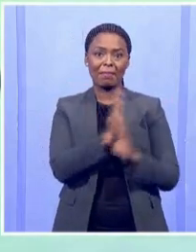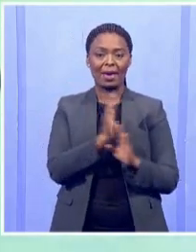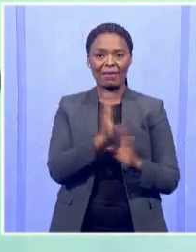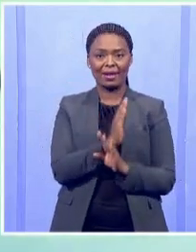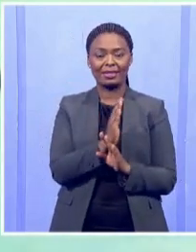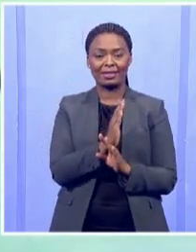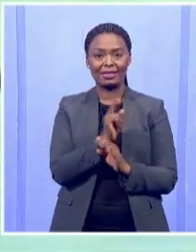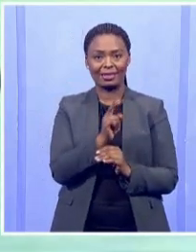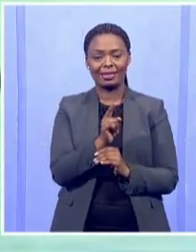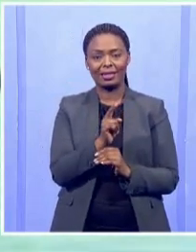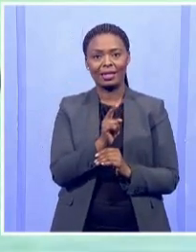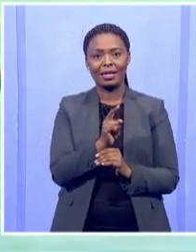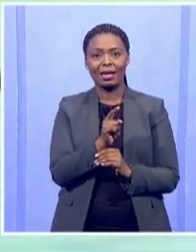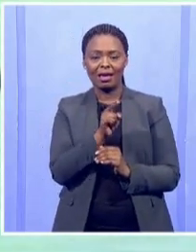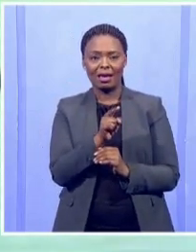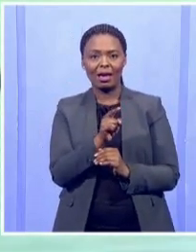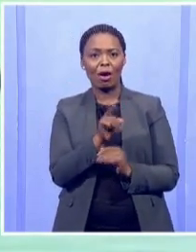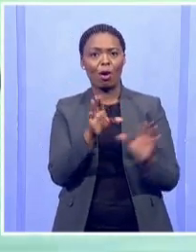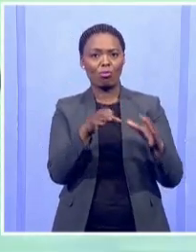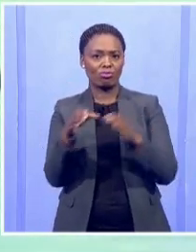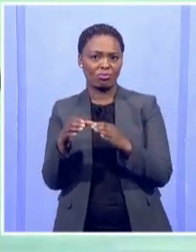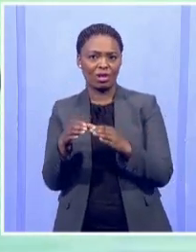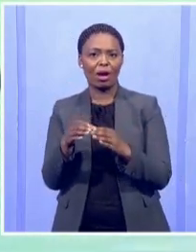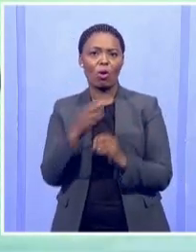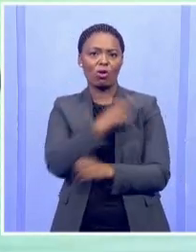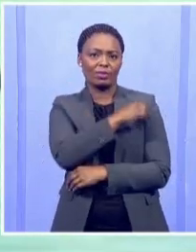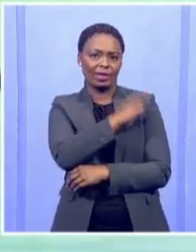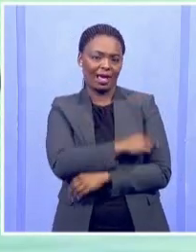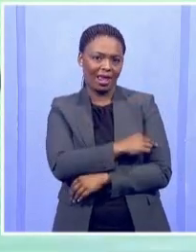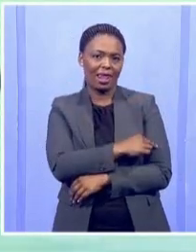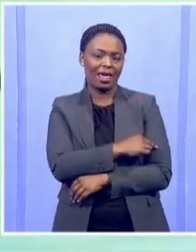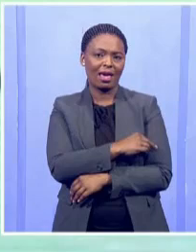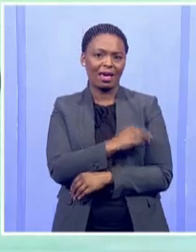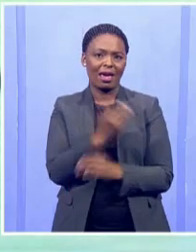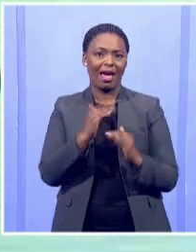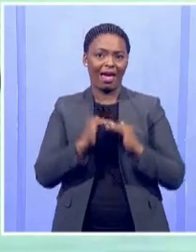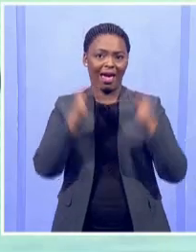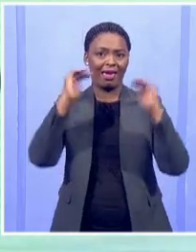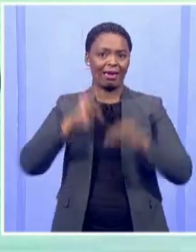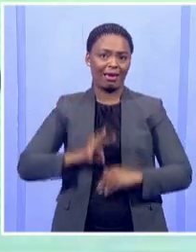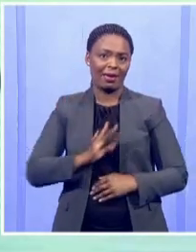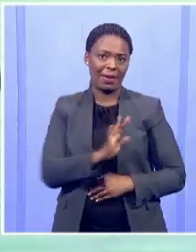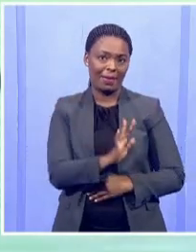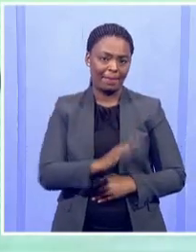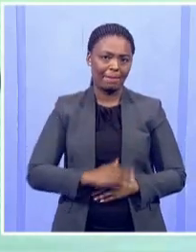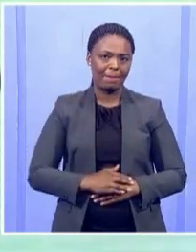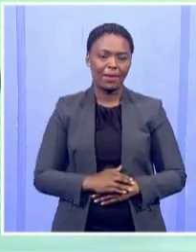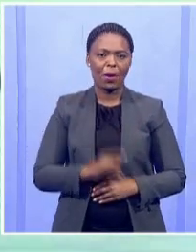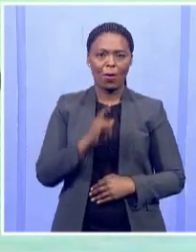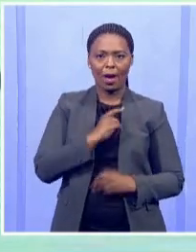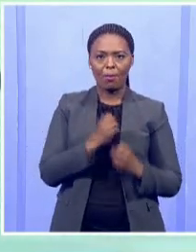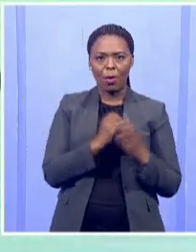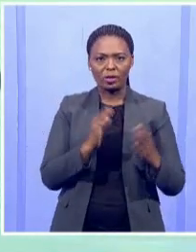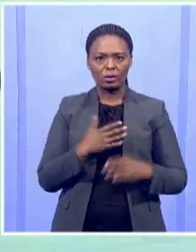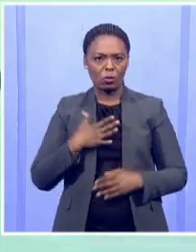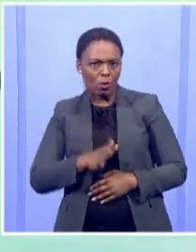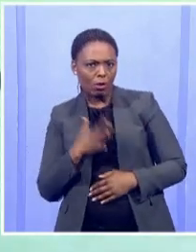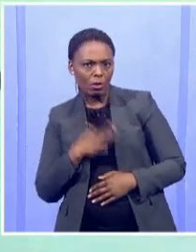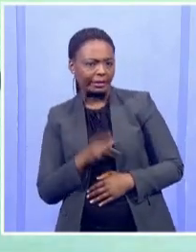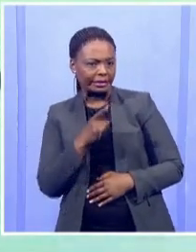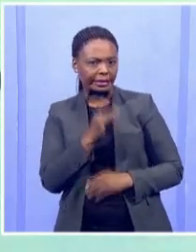and also a proliferation of private hospitals, become more attractive in terms of your